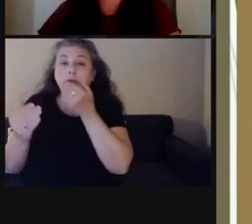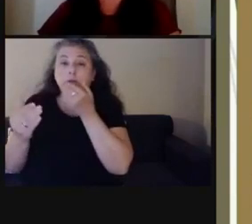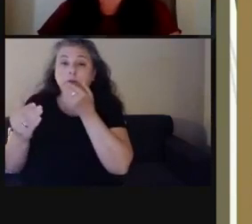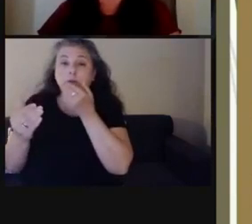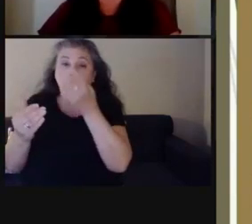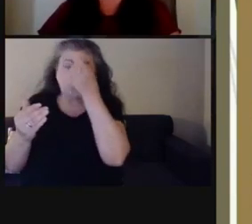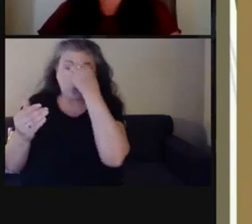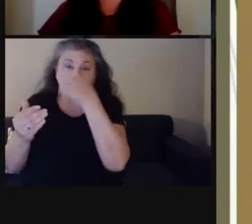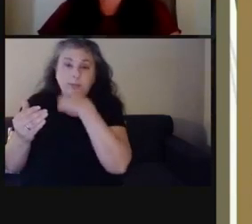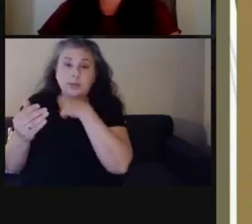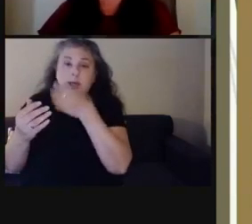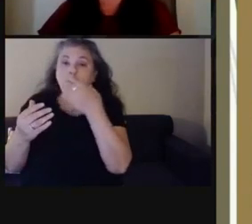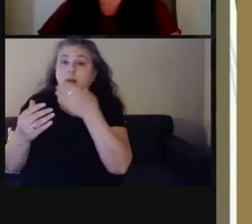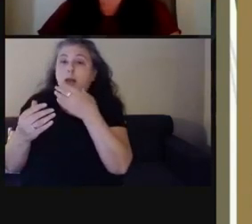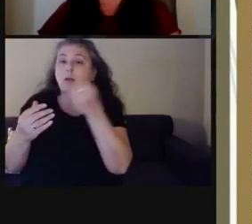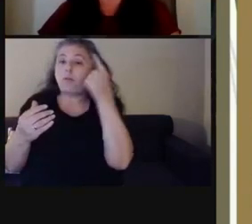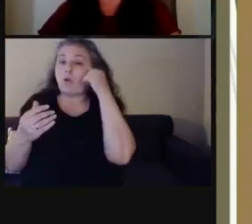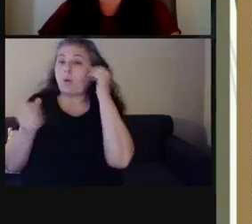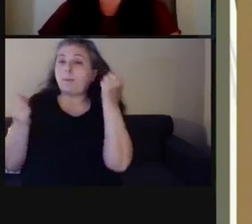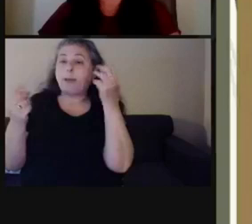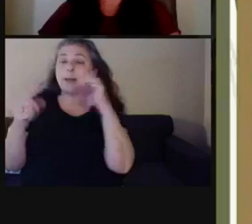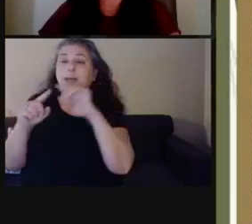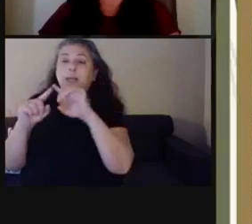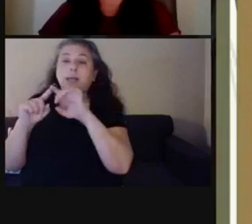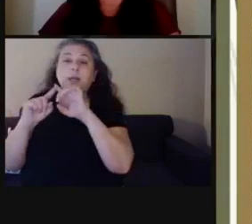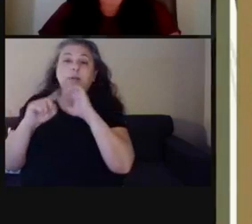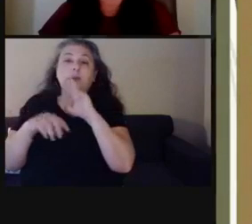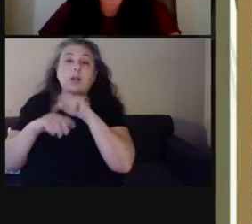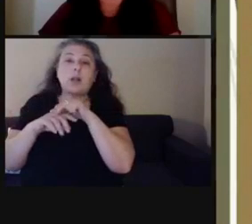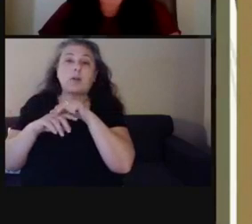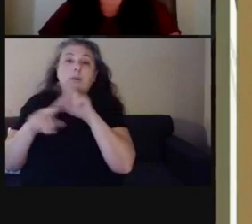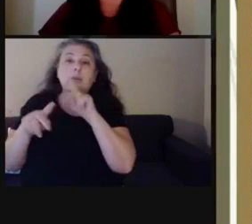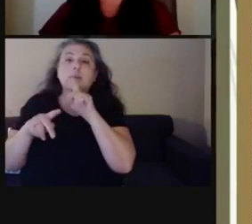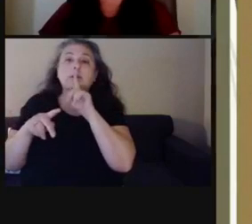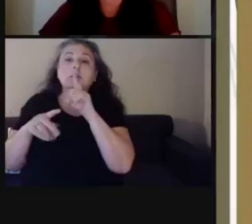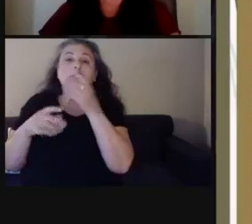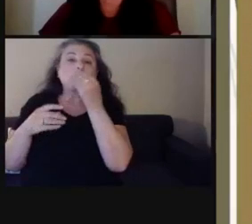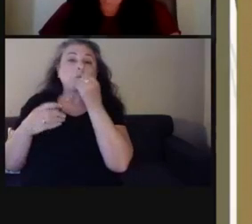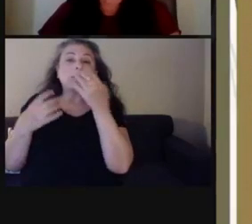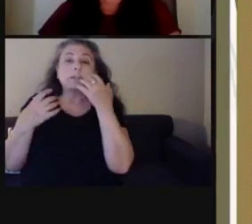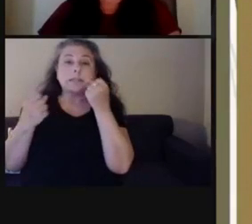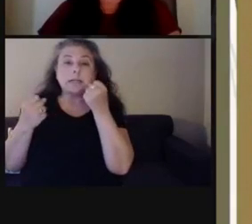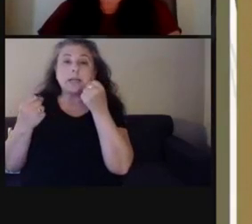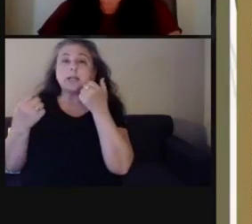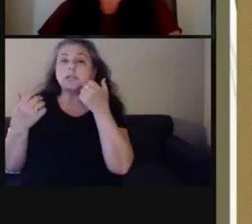me and for many Native folks, food is healing. Food is health. Food is healing.